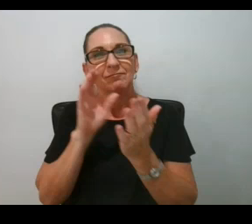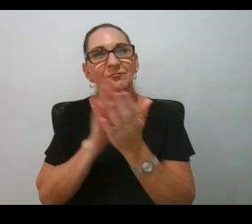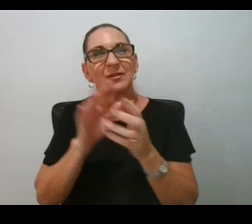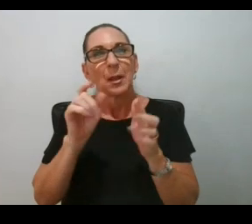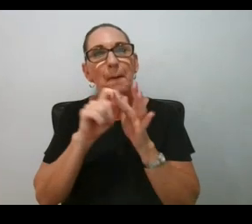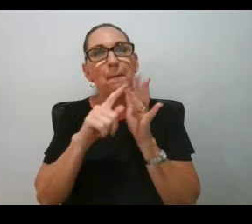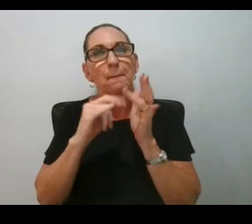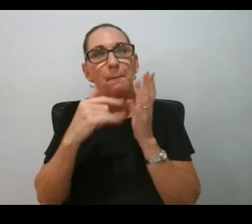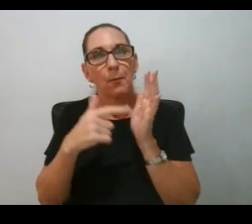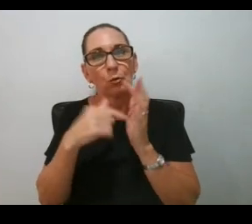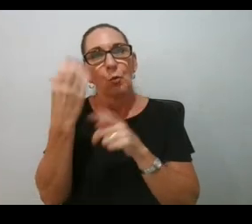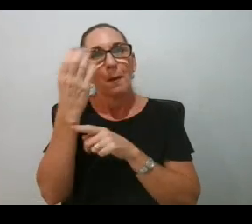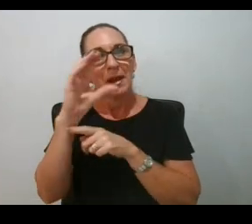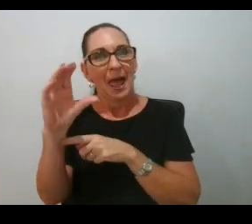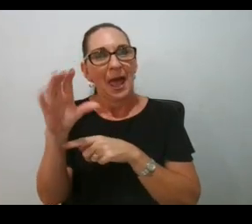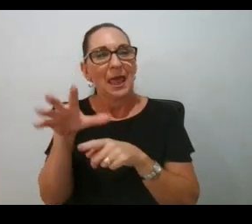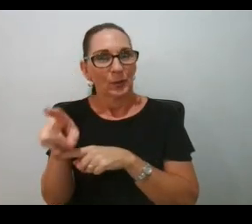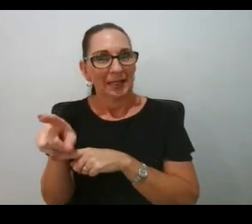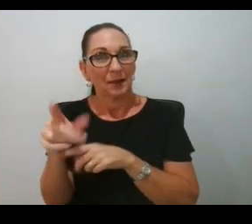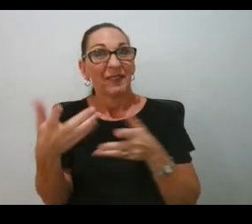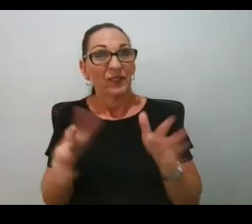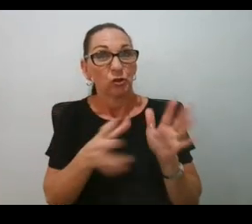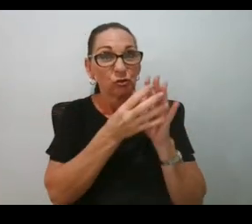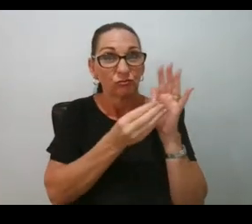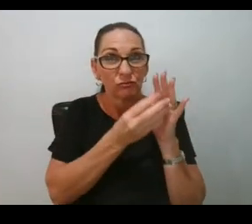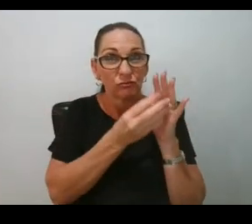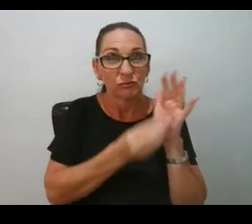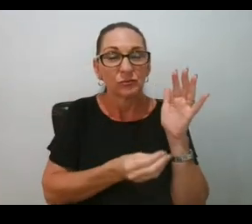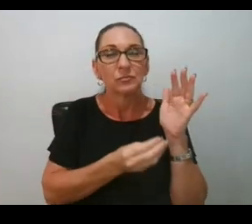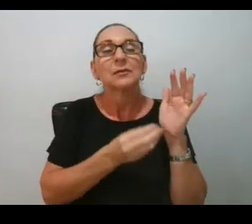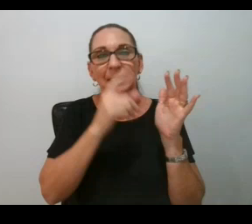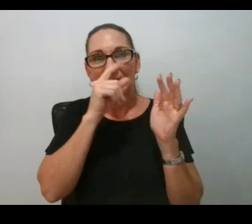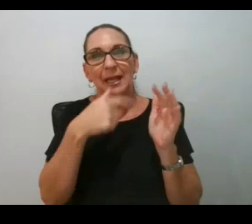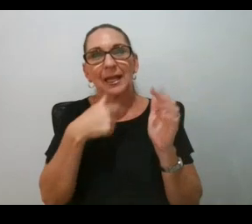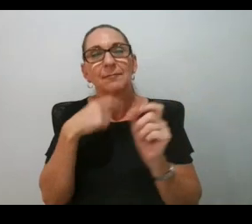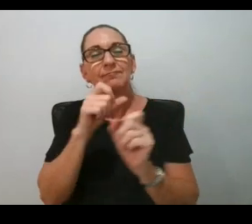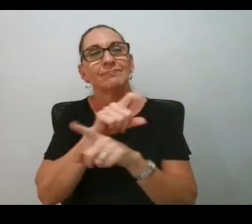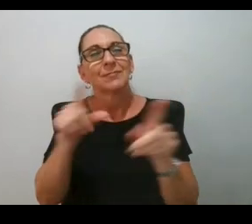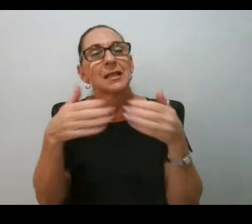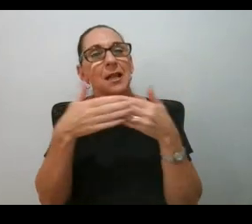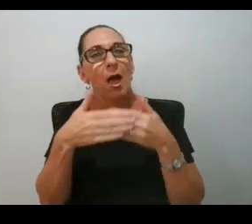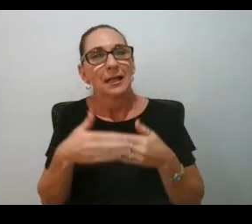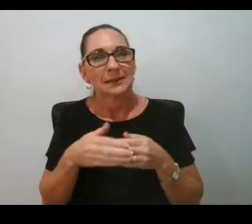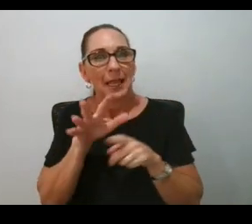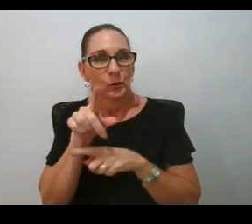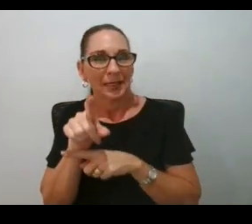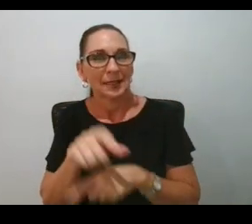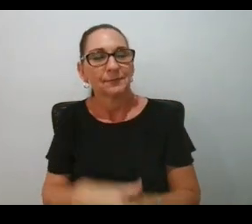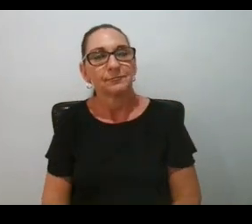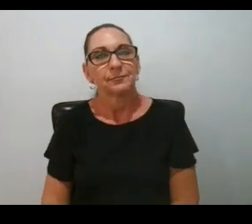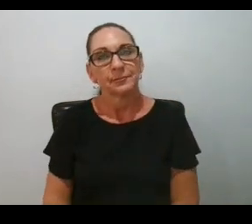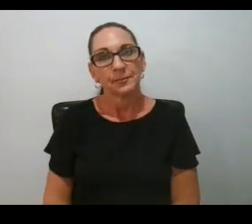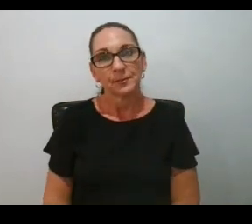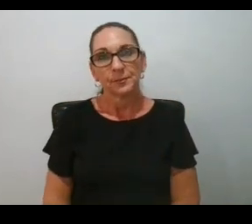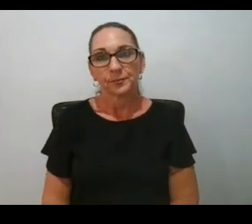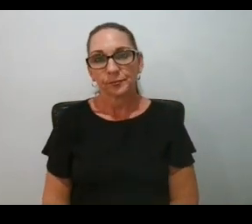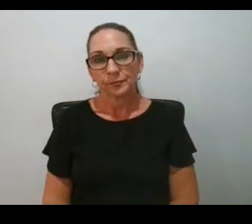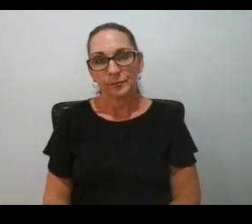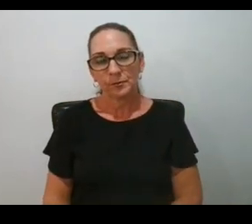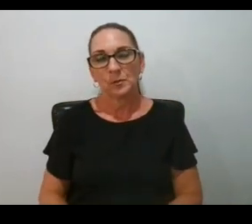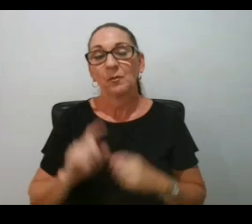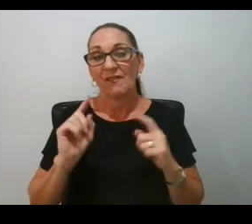So once this has been captioned and recorded, we'll send a copy of the slides too. So just to first poll